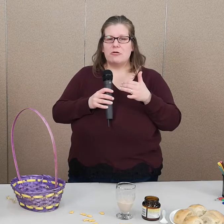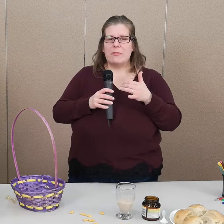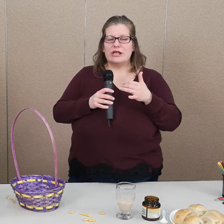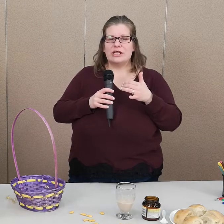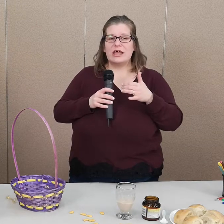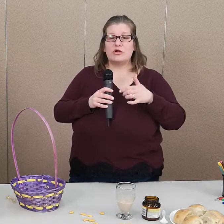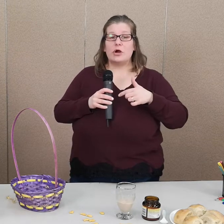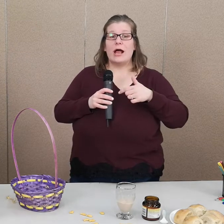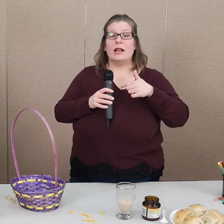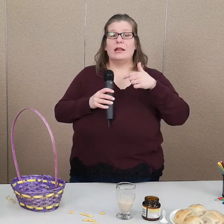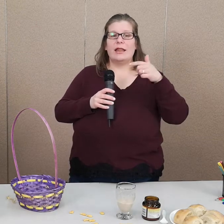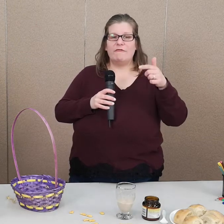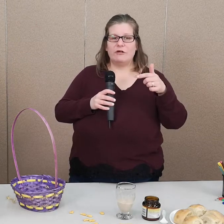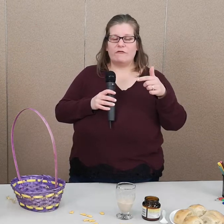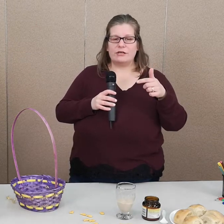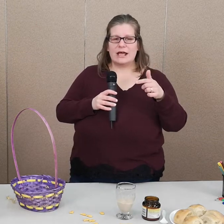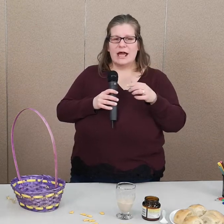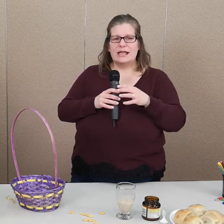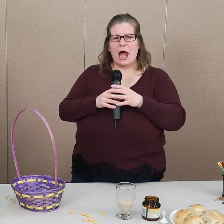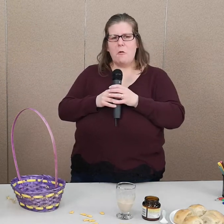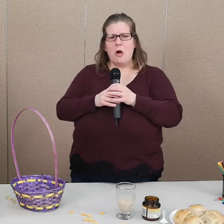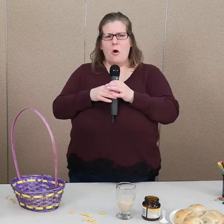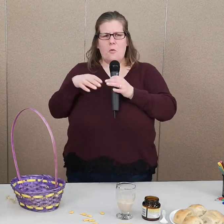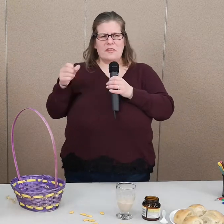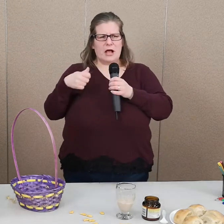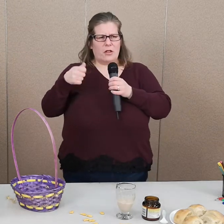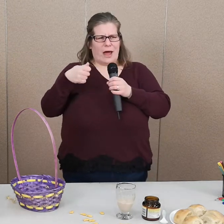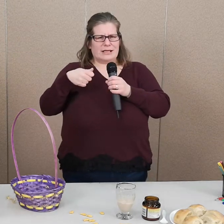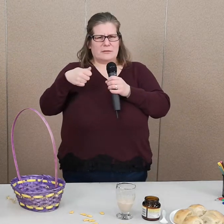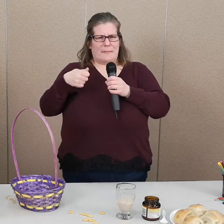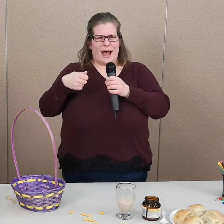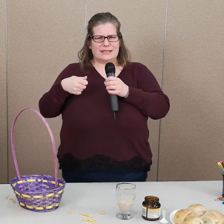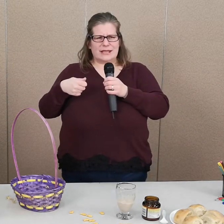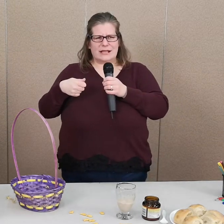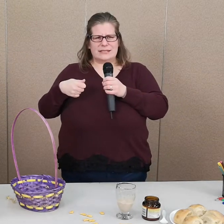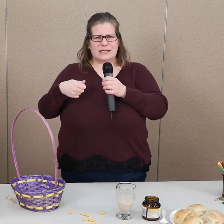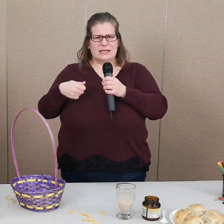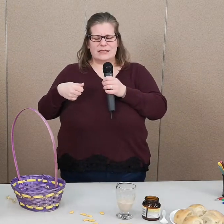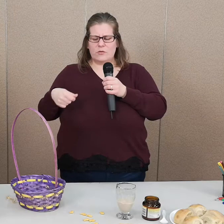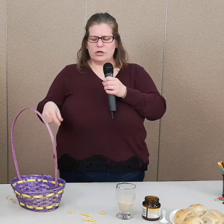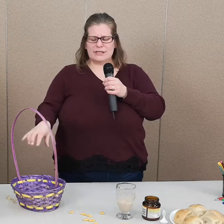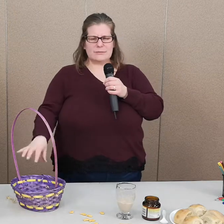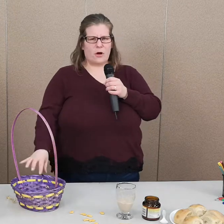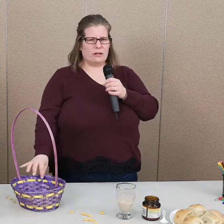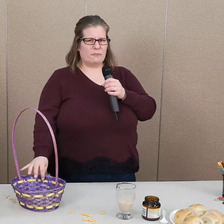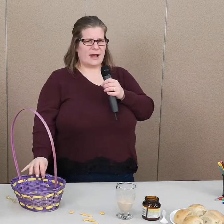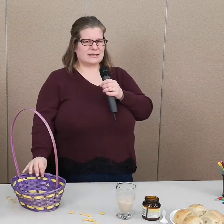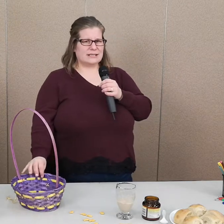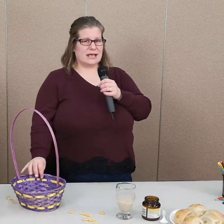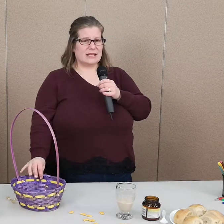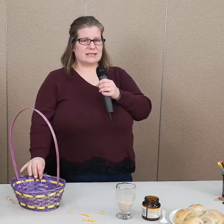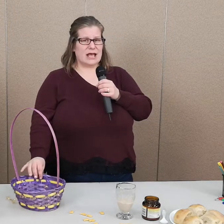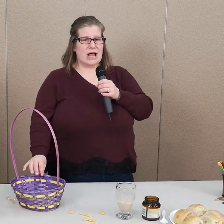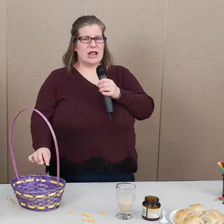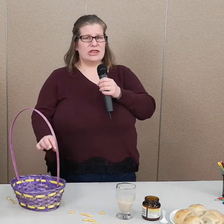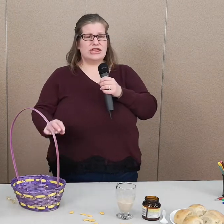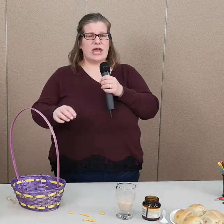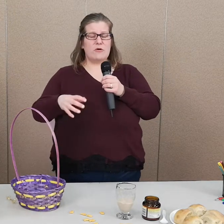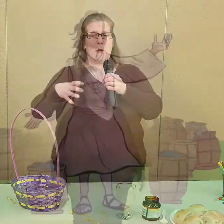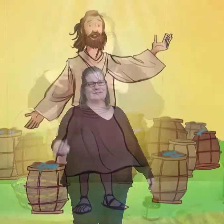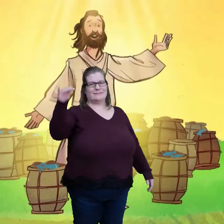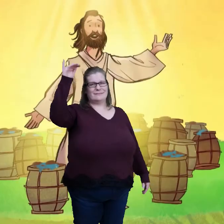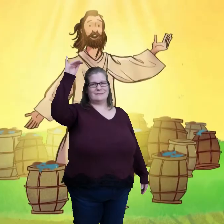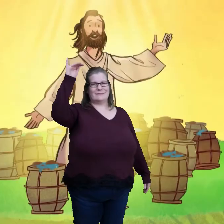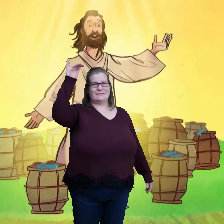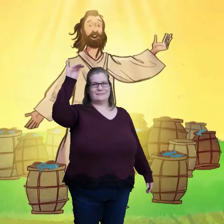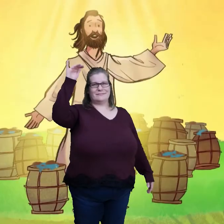us so much that there were leftovers. Now, when they collected the baskets, they weren't small little baskets like this. They